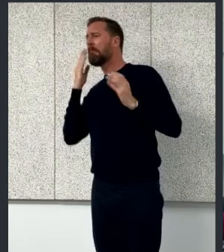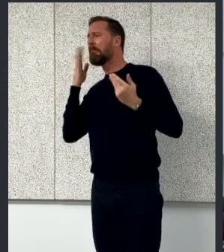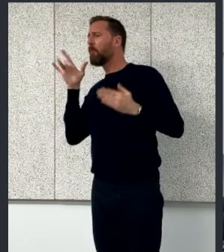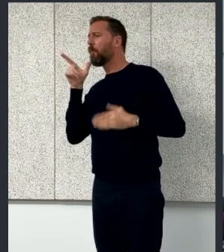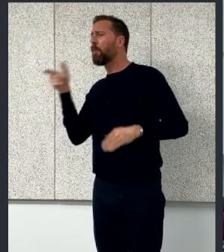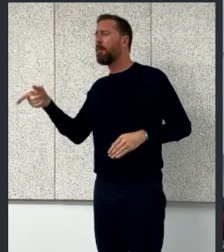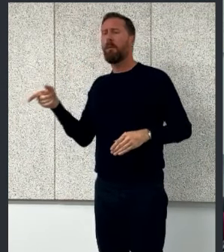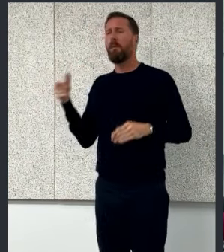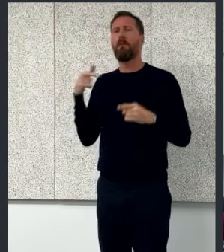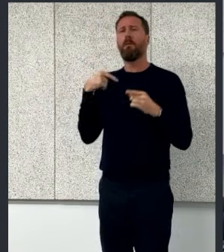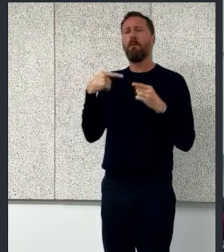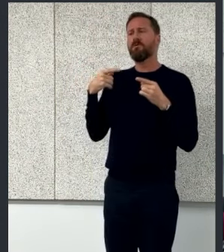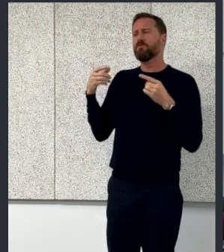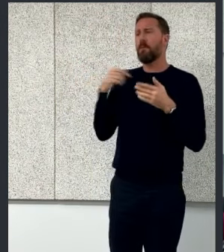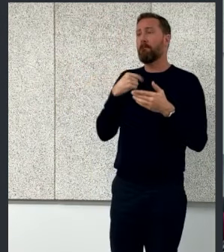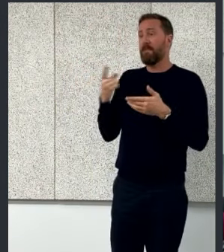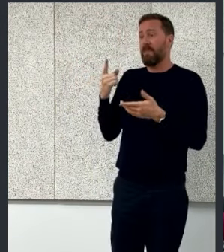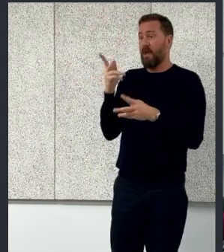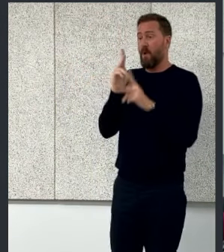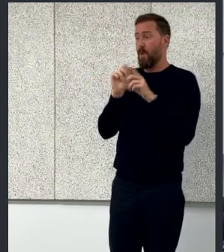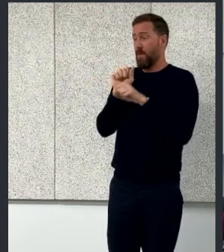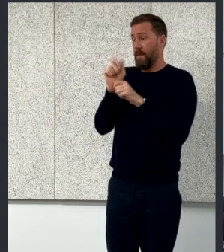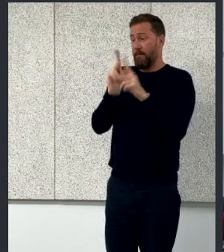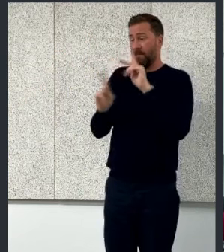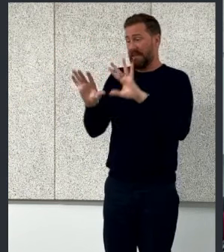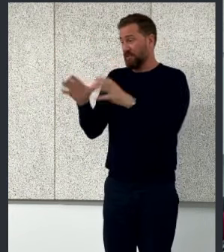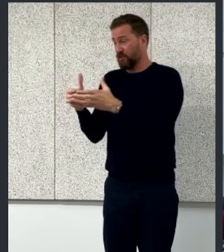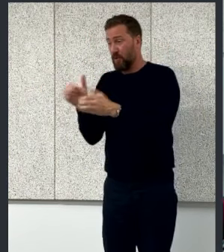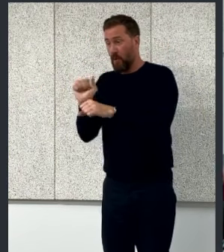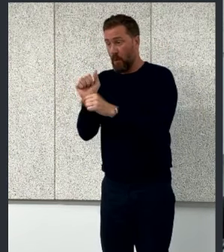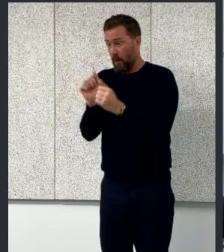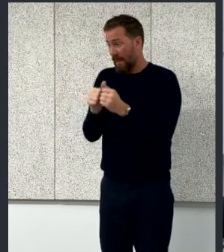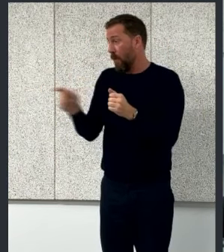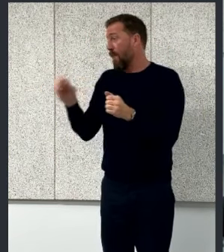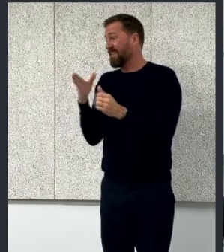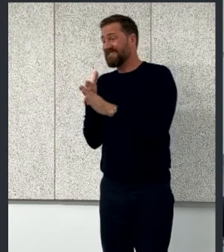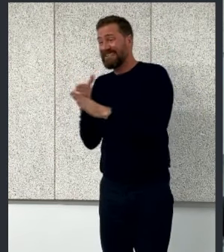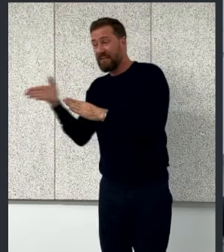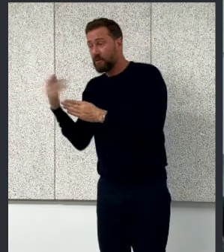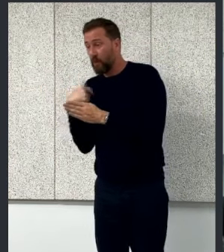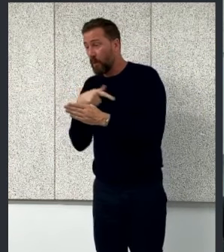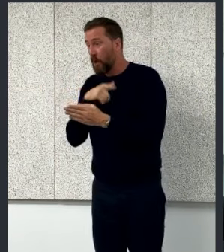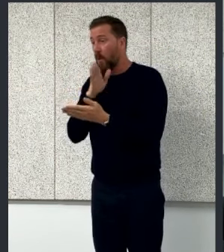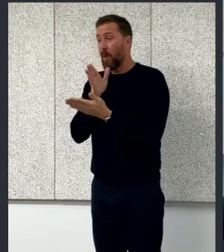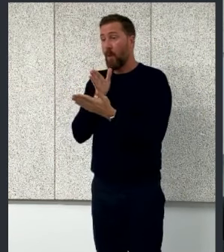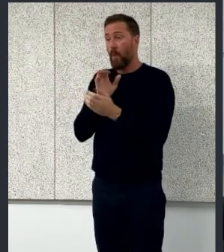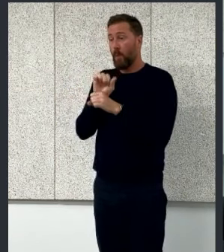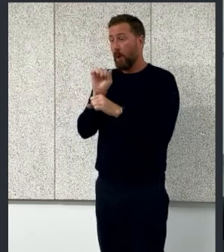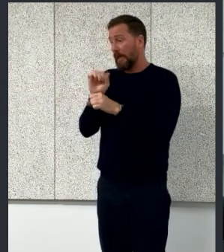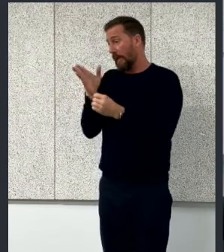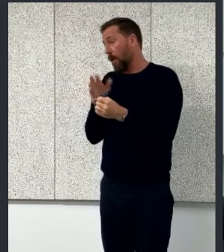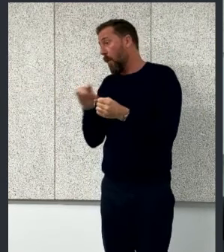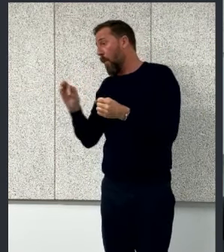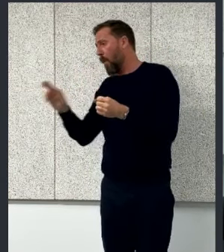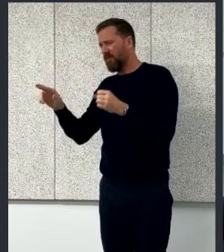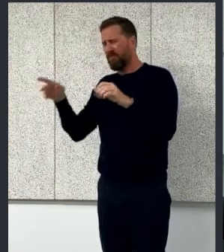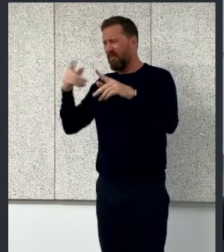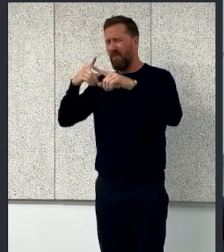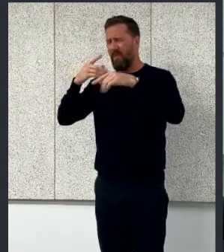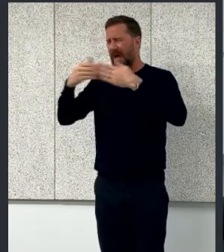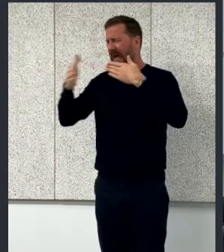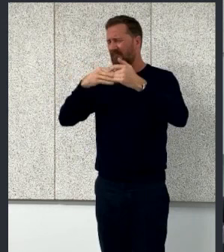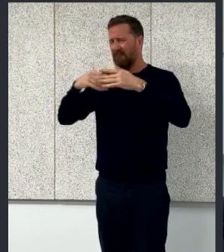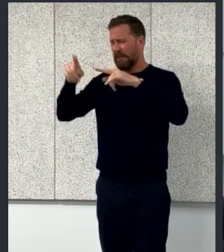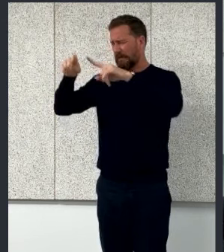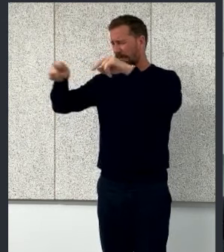necessarily working with the populations that we're working with, who are not necessarily working in the sectors that we're working with, that we can get together and, you know, Yenta for